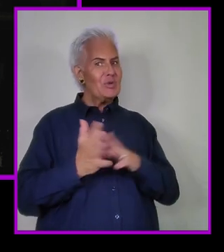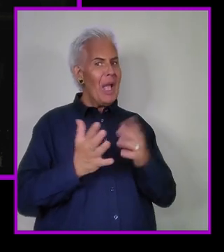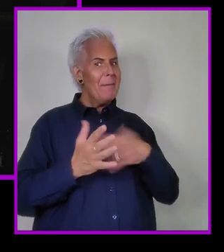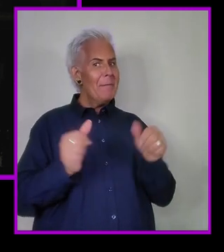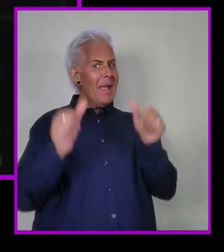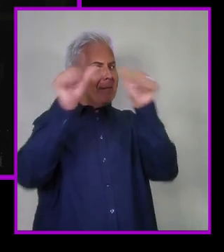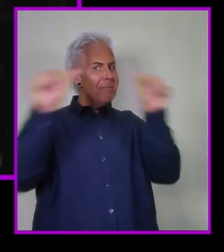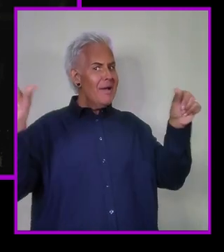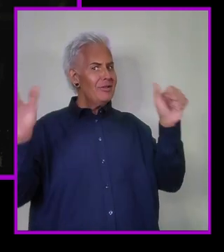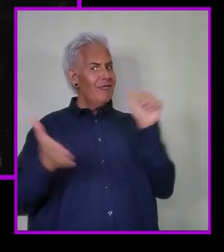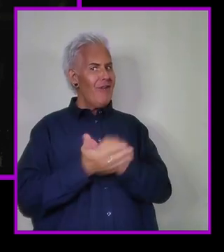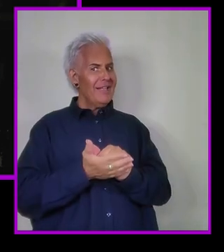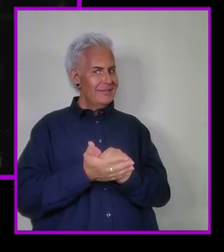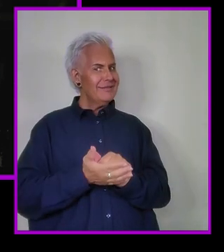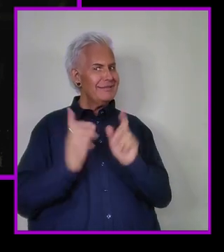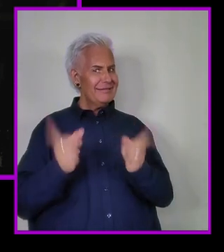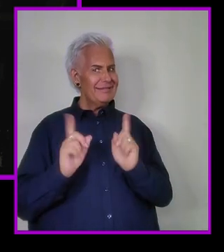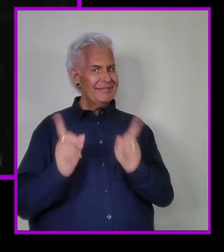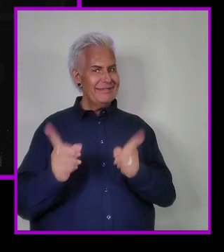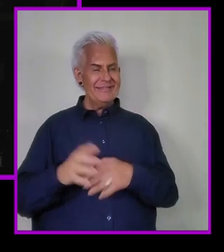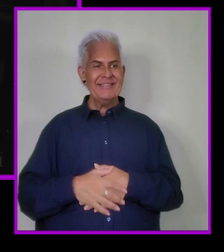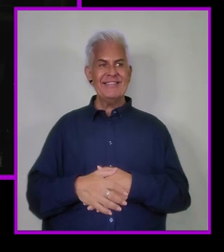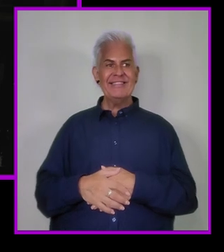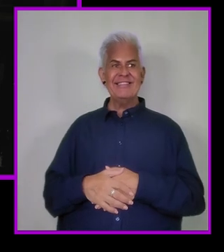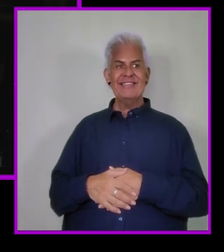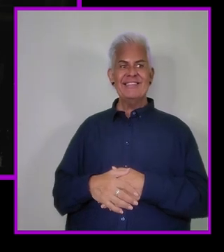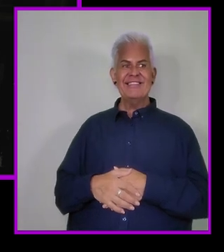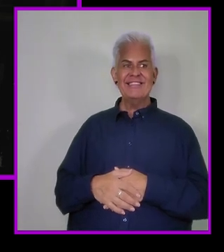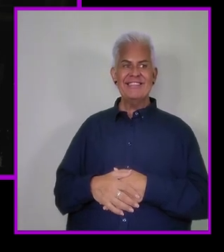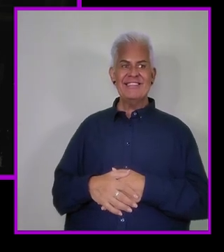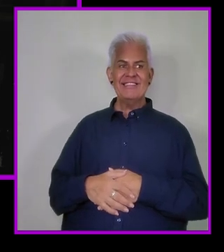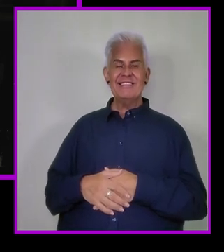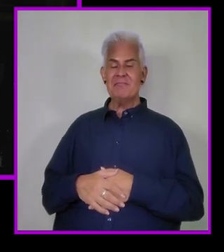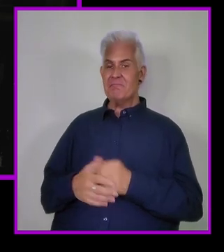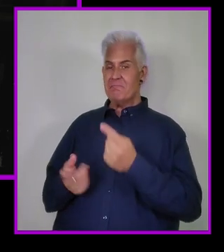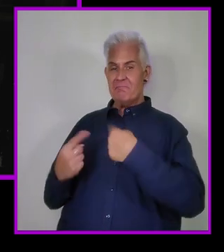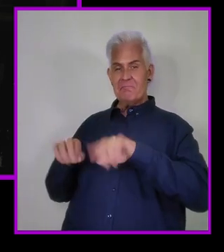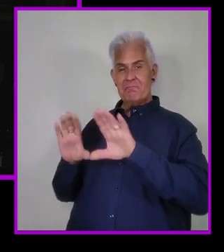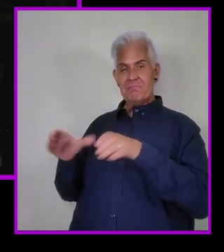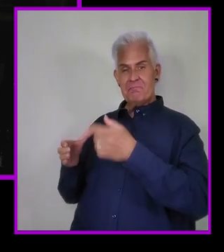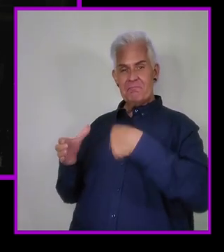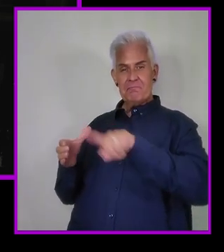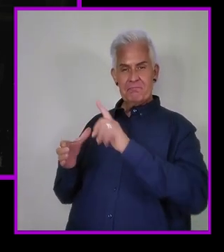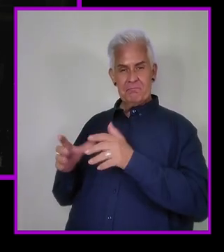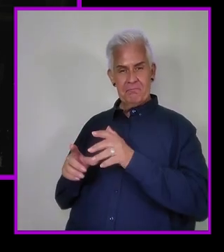Yeah, she really had got the measurements. One of the things that I think the group also has kind of pushed